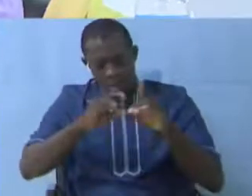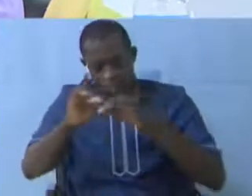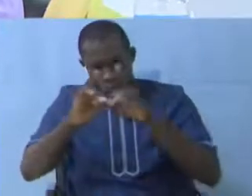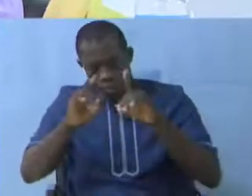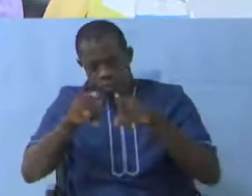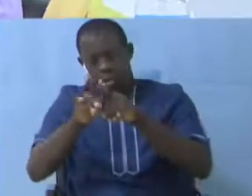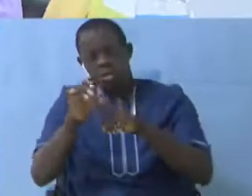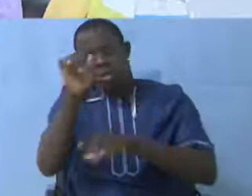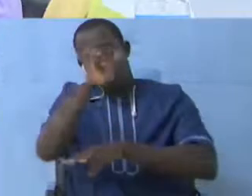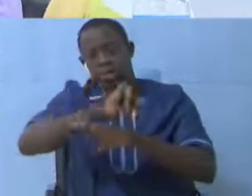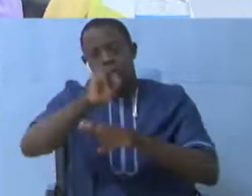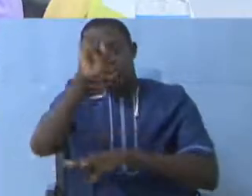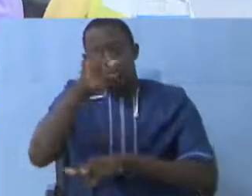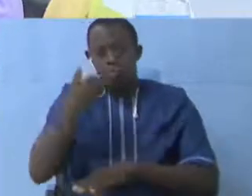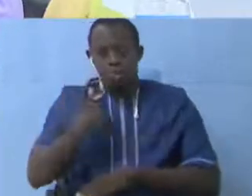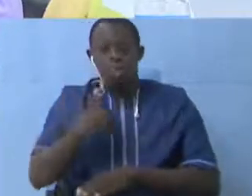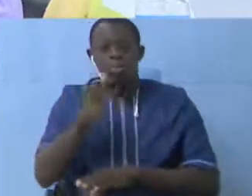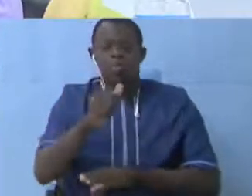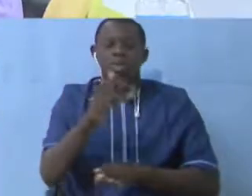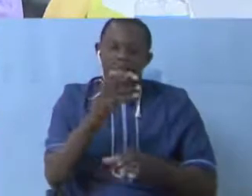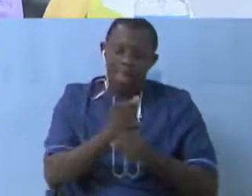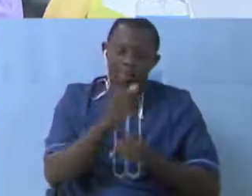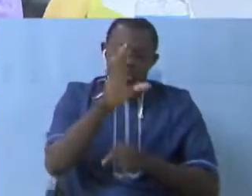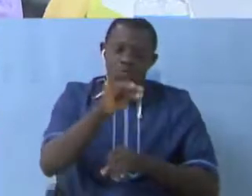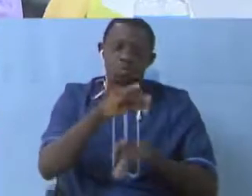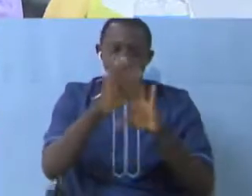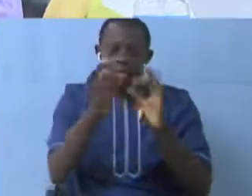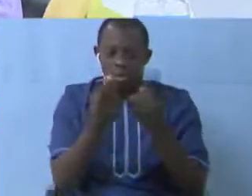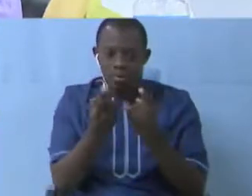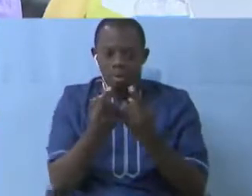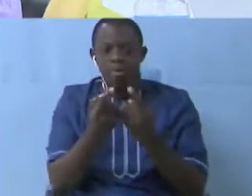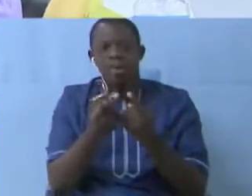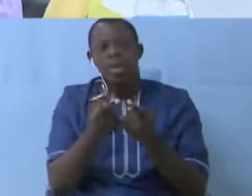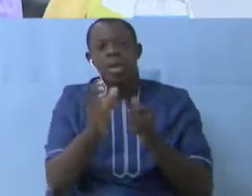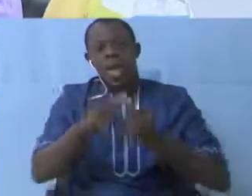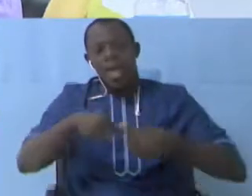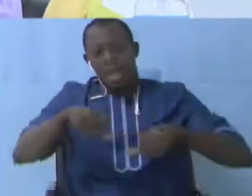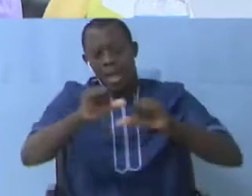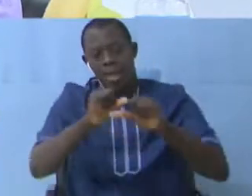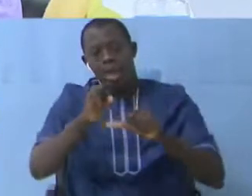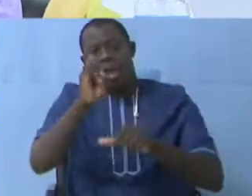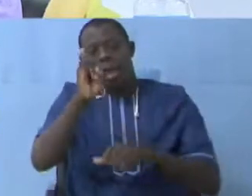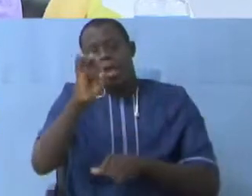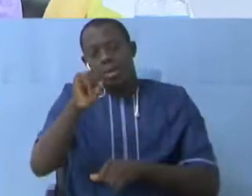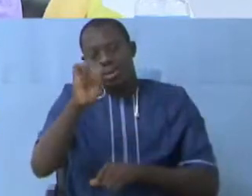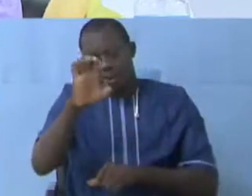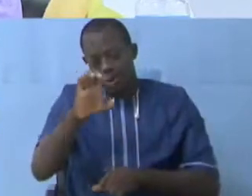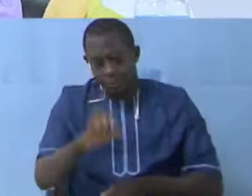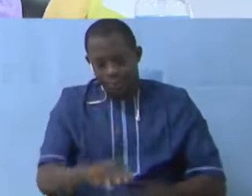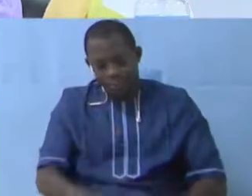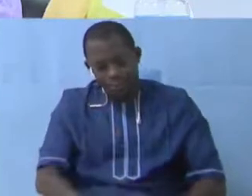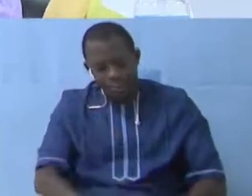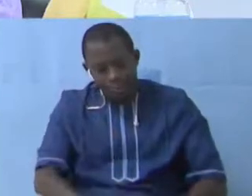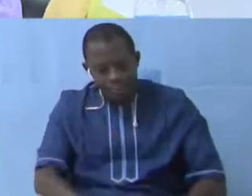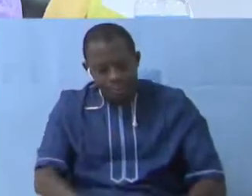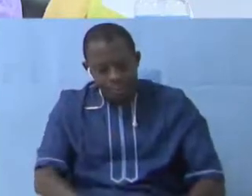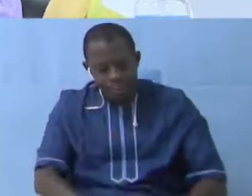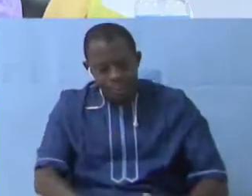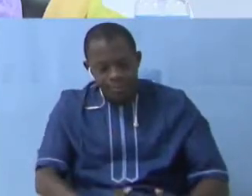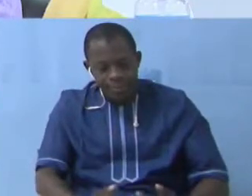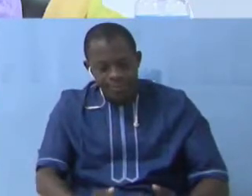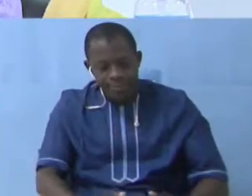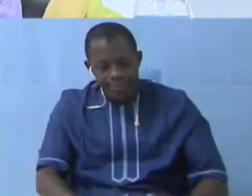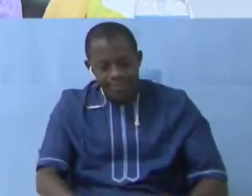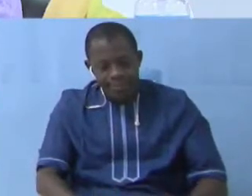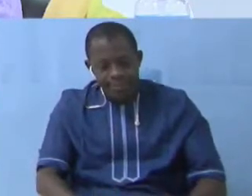senior diplomats to help and do something for the IEC. Biñ gisee tamit ne daal président bi wax da te tamit nag ci lañ jël ne daal nañ waxtaan ak